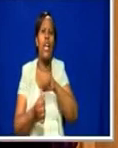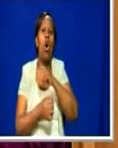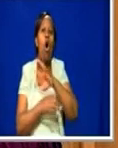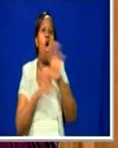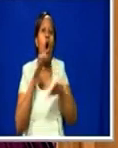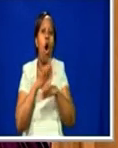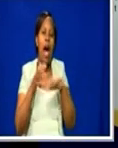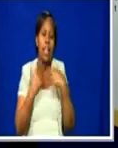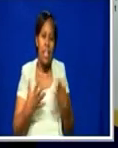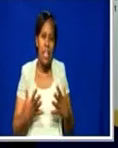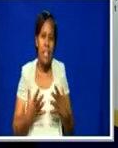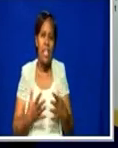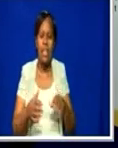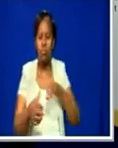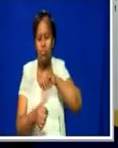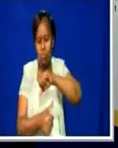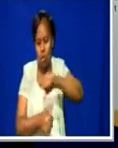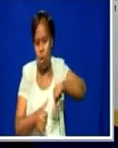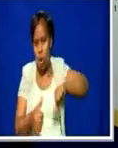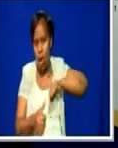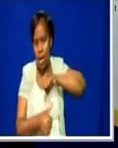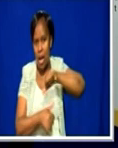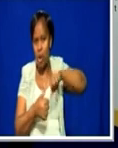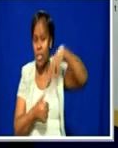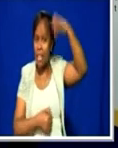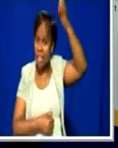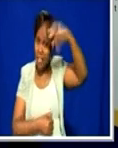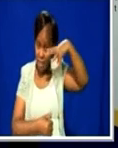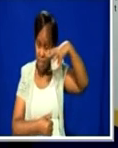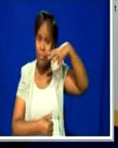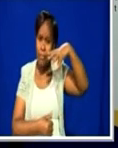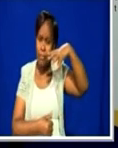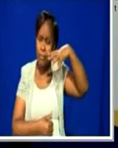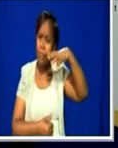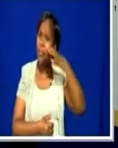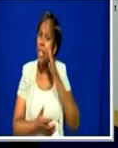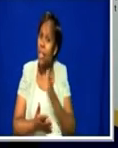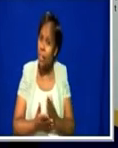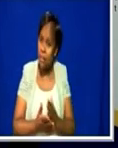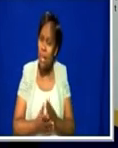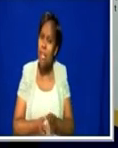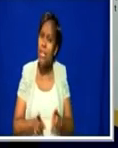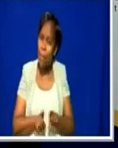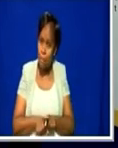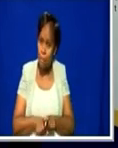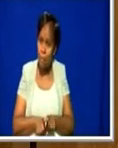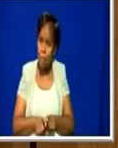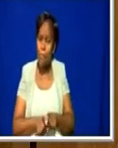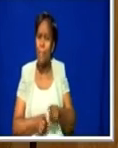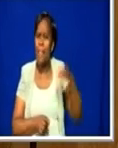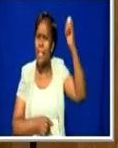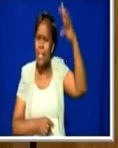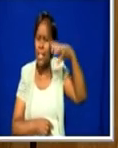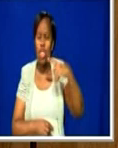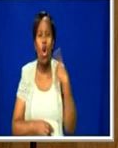other other heavenly bodies yes. that revolve around the sun. Yes. So you And by the way, the sun is the only